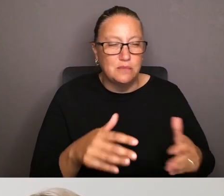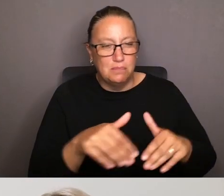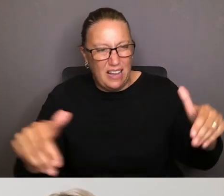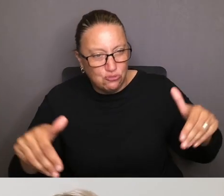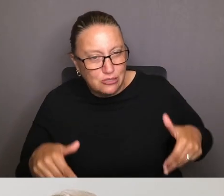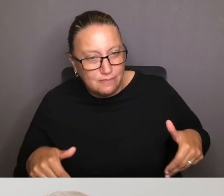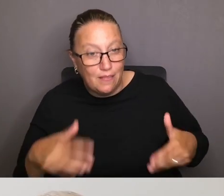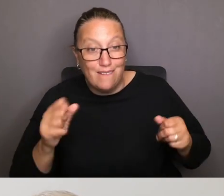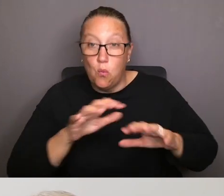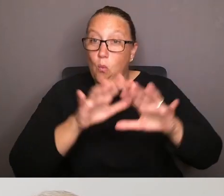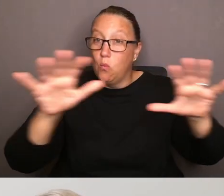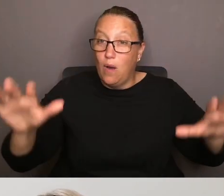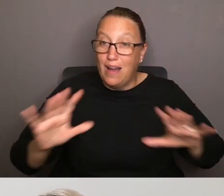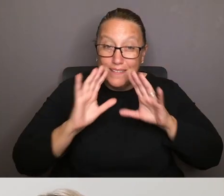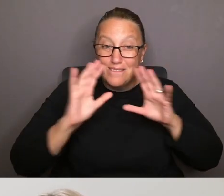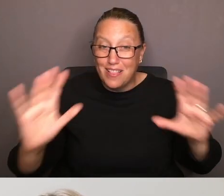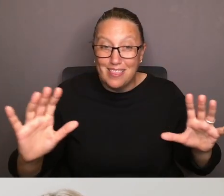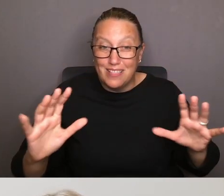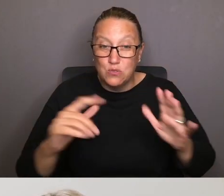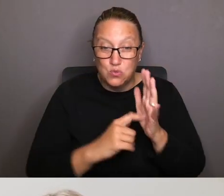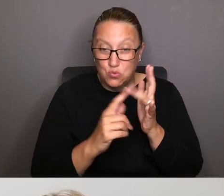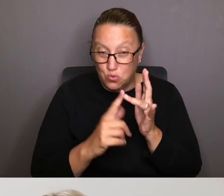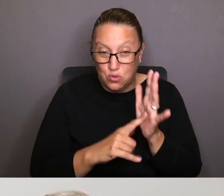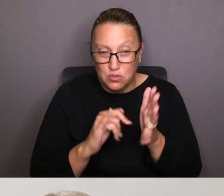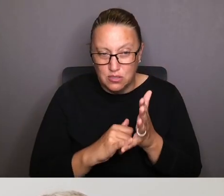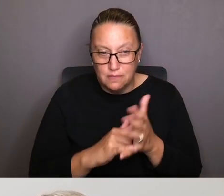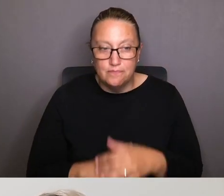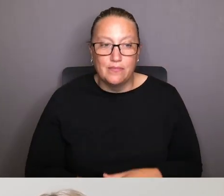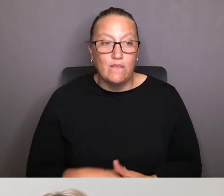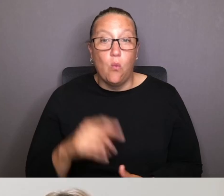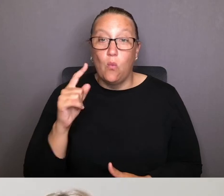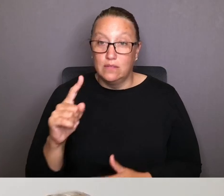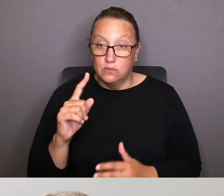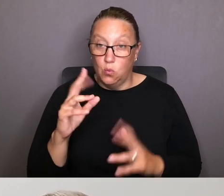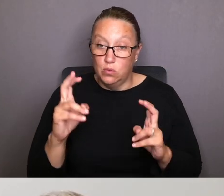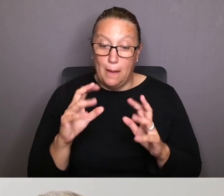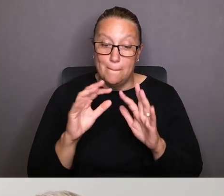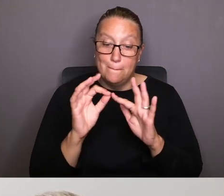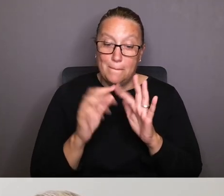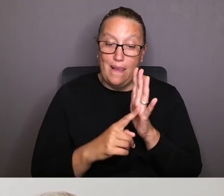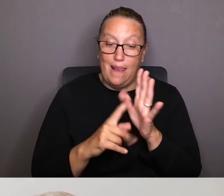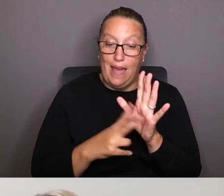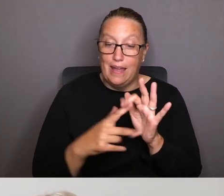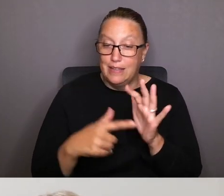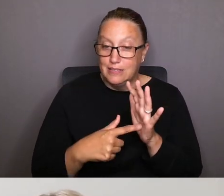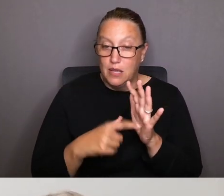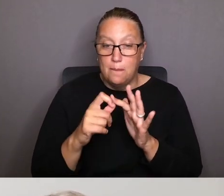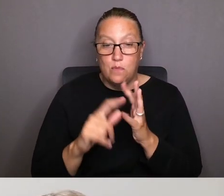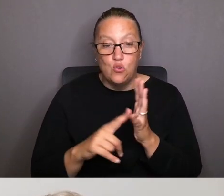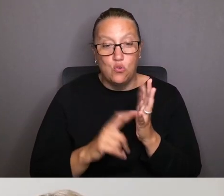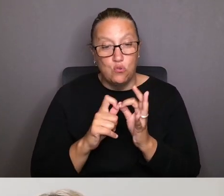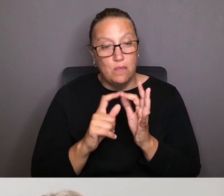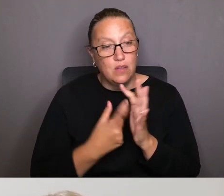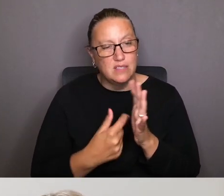resource universe. So Planet Puberty has some wonderful resources around understanding boundaries and permission and what